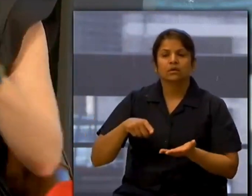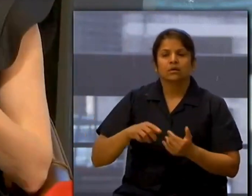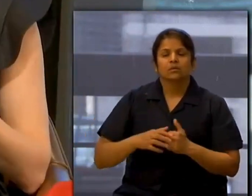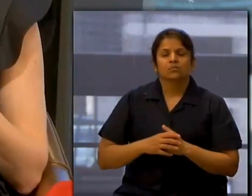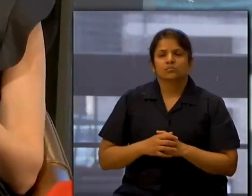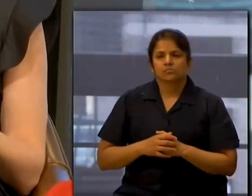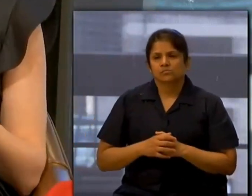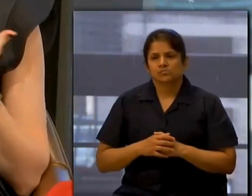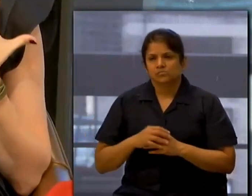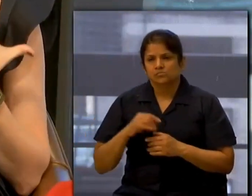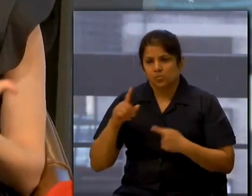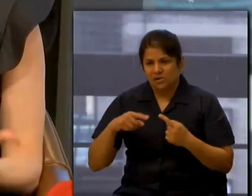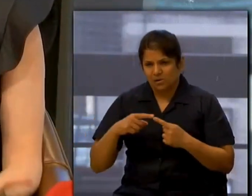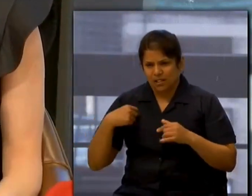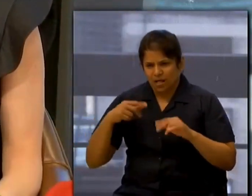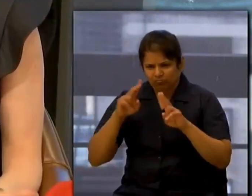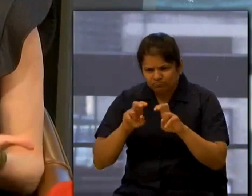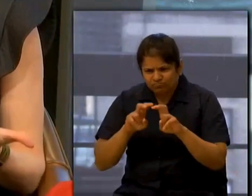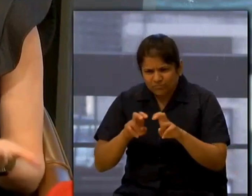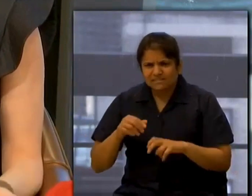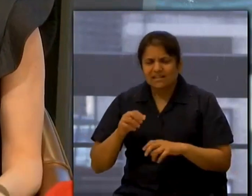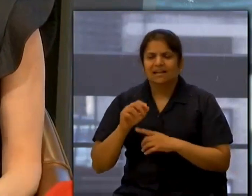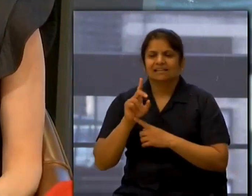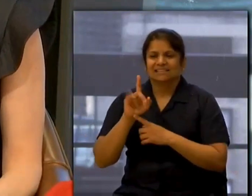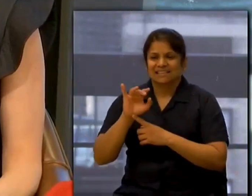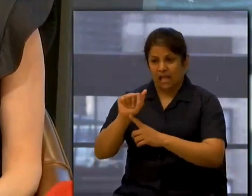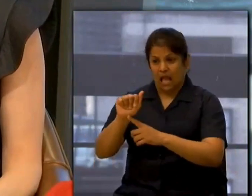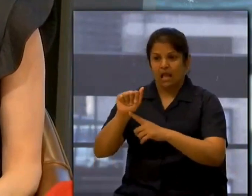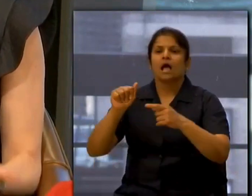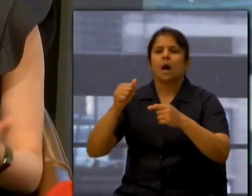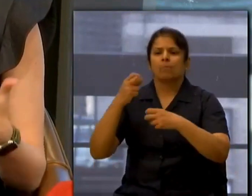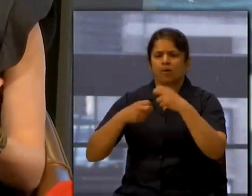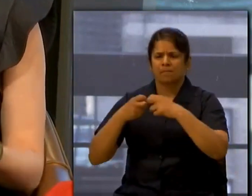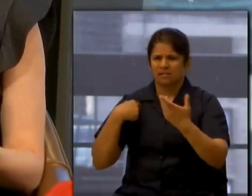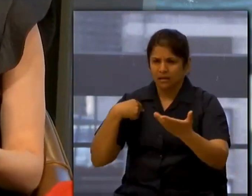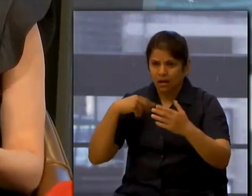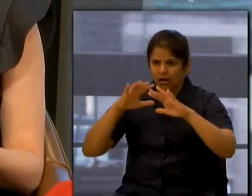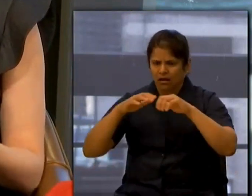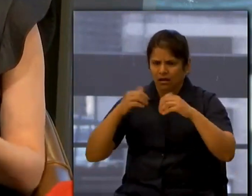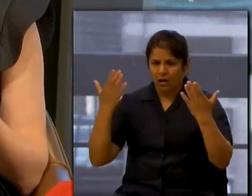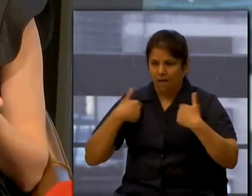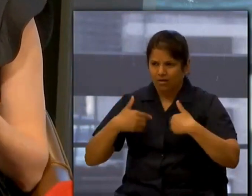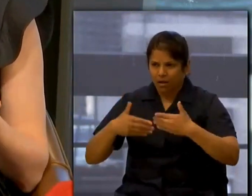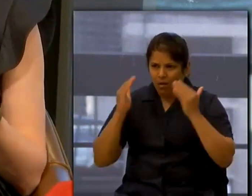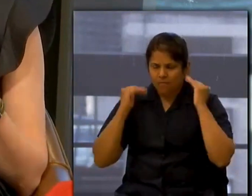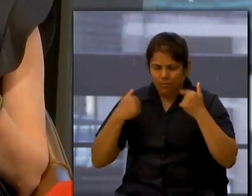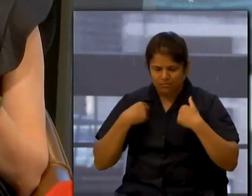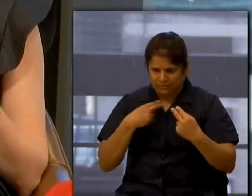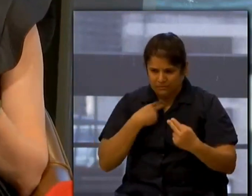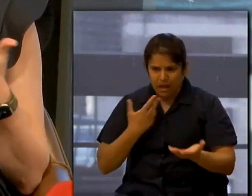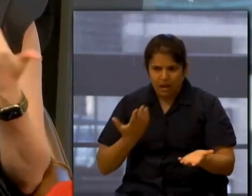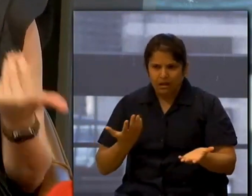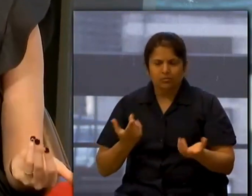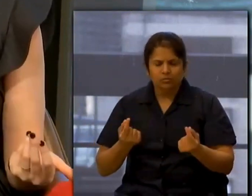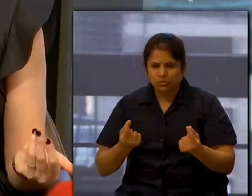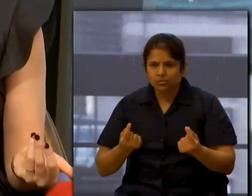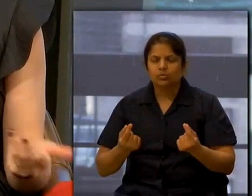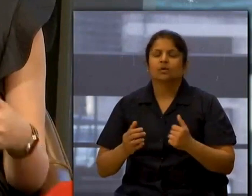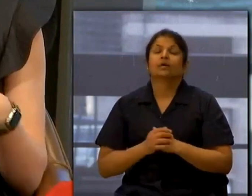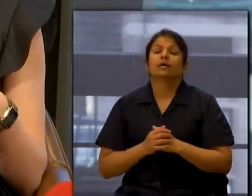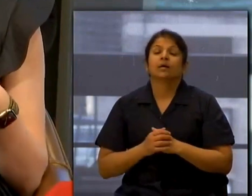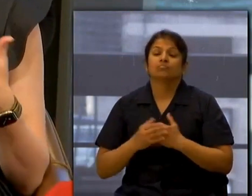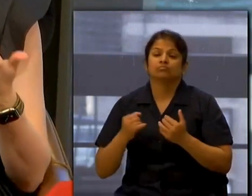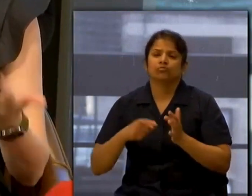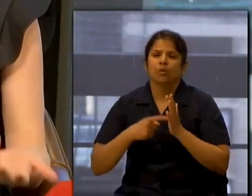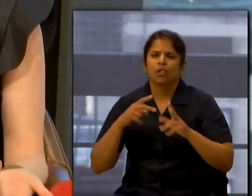data about the problem, we sometimes feel overwhelmed, we sometimes feel stuck. In those moments, sometimes we will look to best practices, we'll